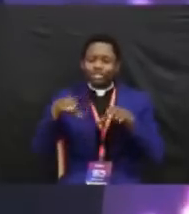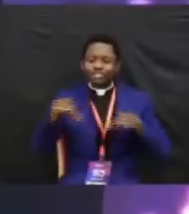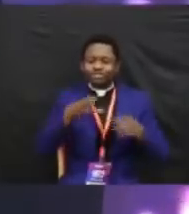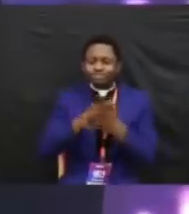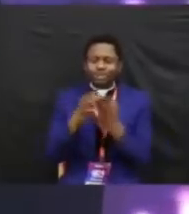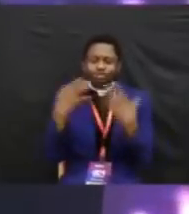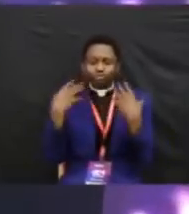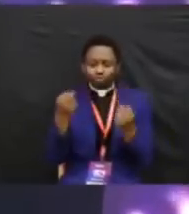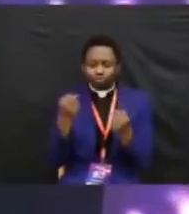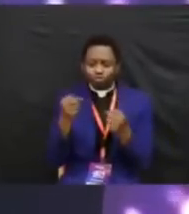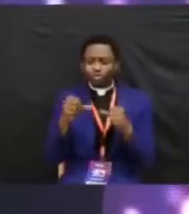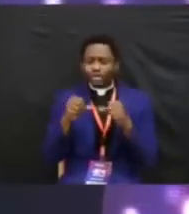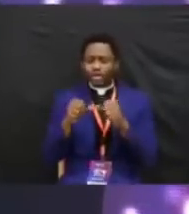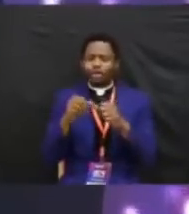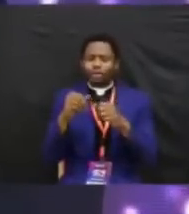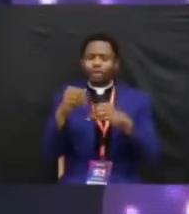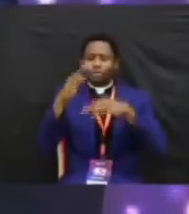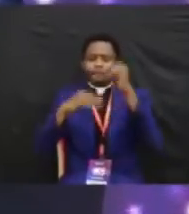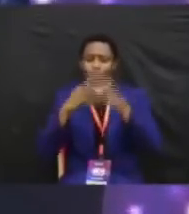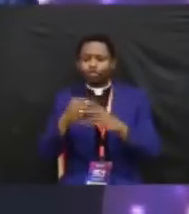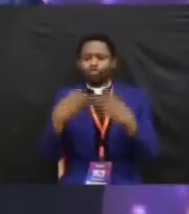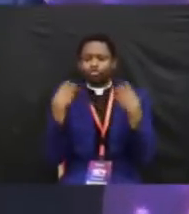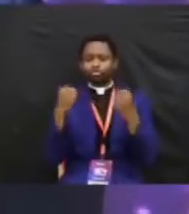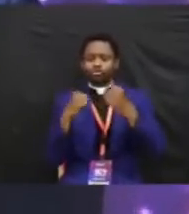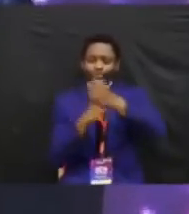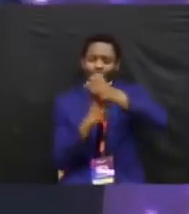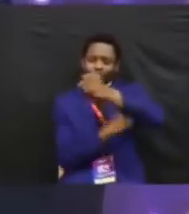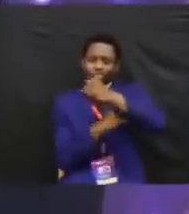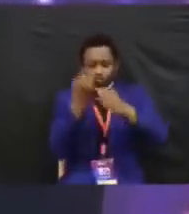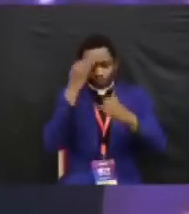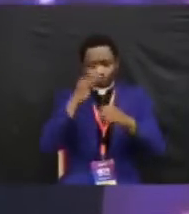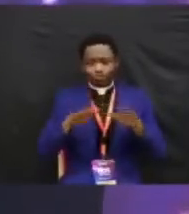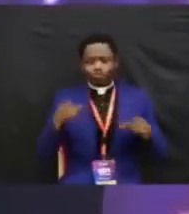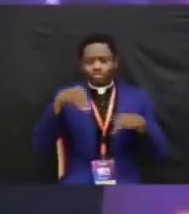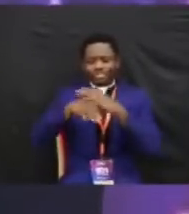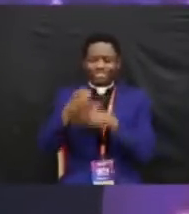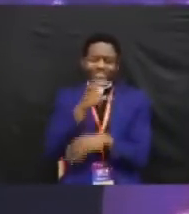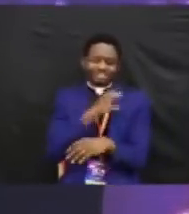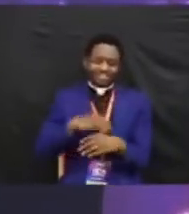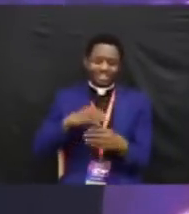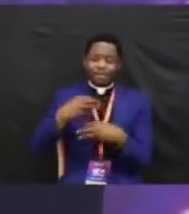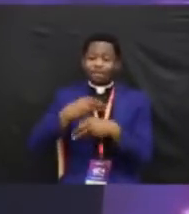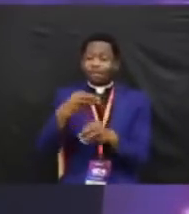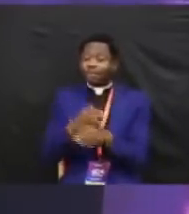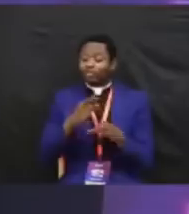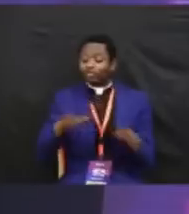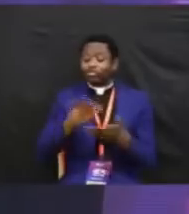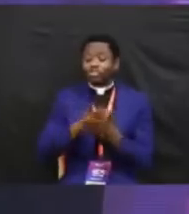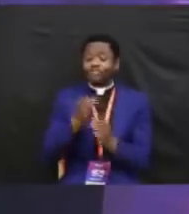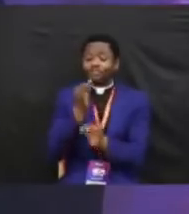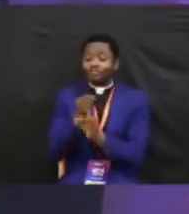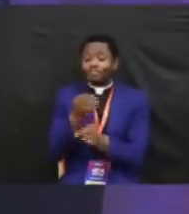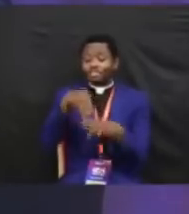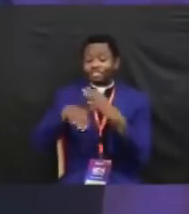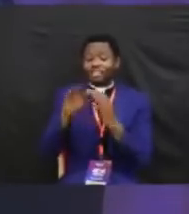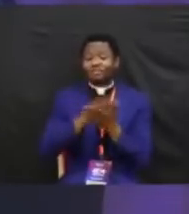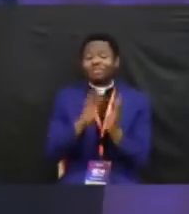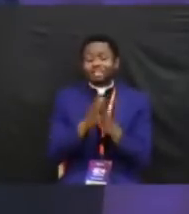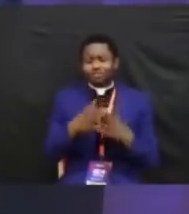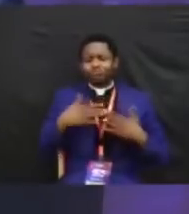the foundation of the children in Christ while making their work in the faith exciting through intentionally